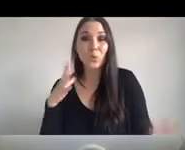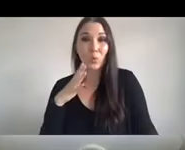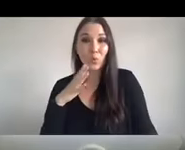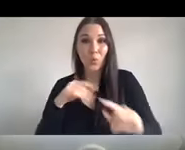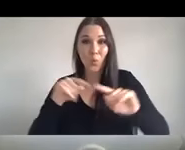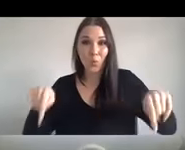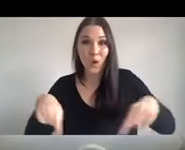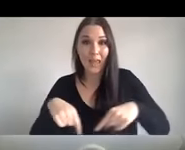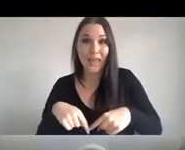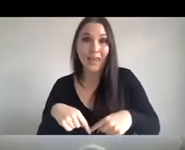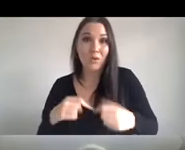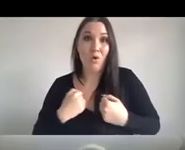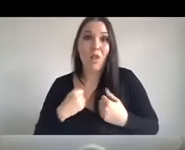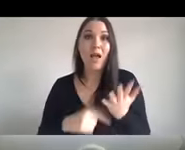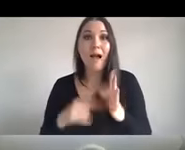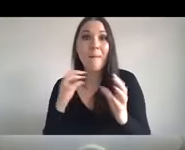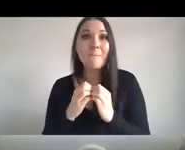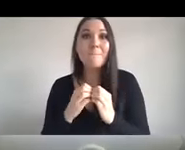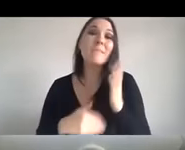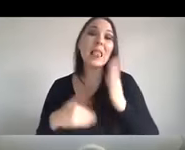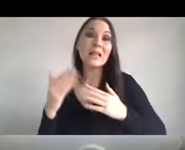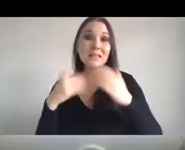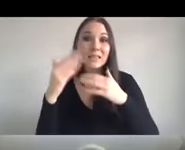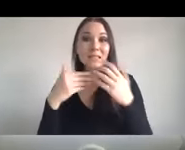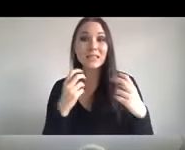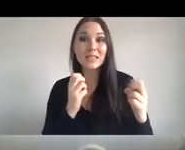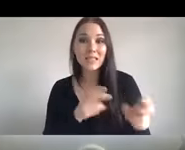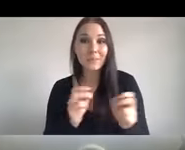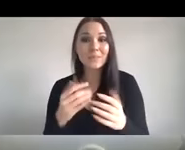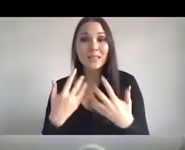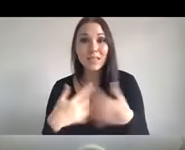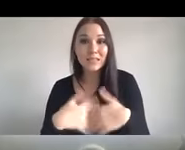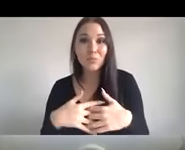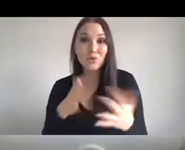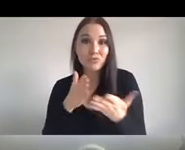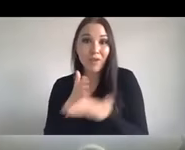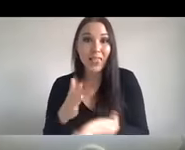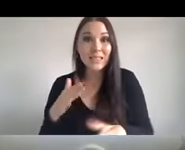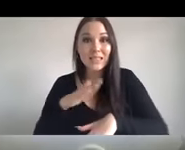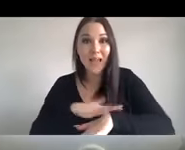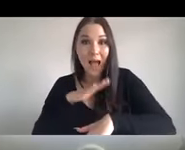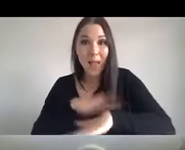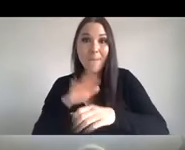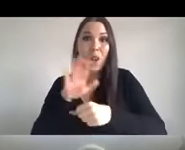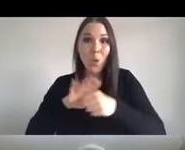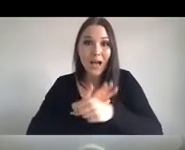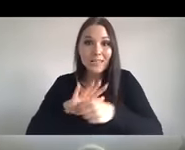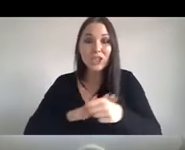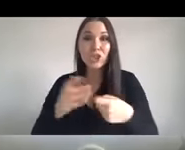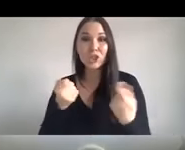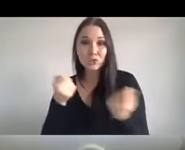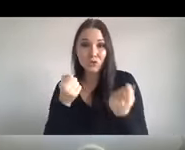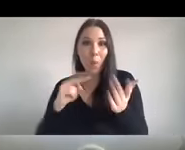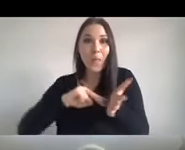SpleenLab, we build systems that react in real time and perception, localization, and also planning and control for